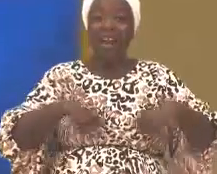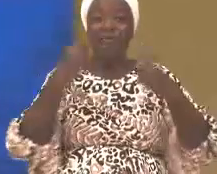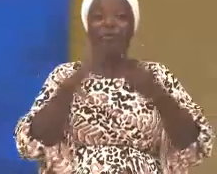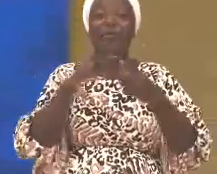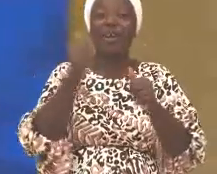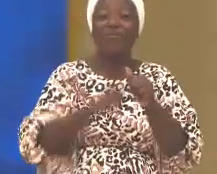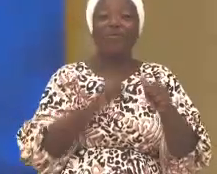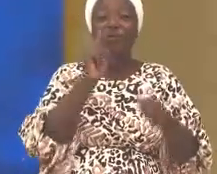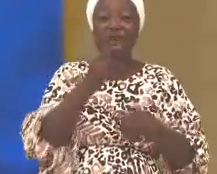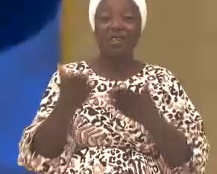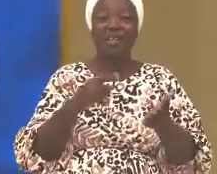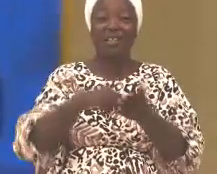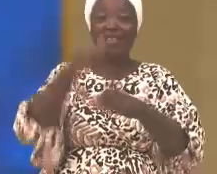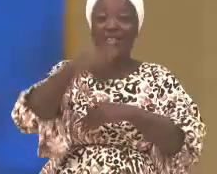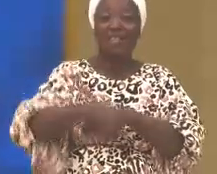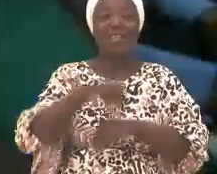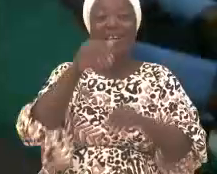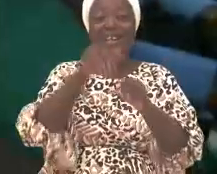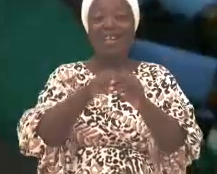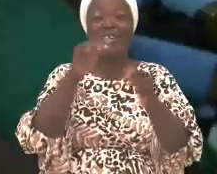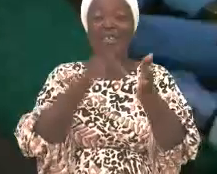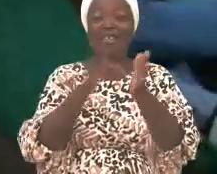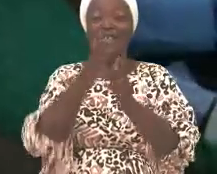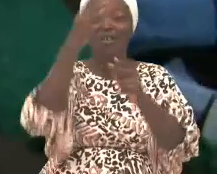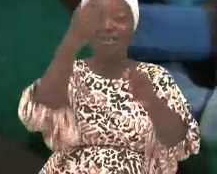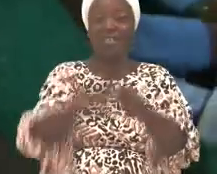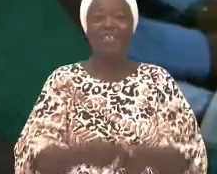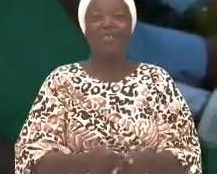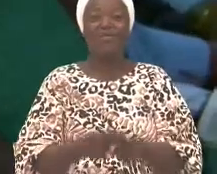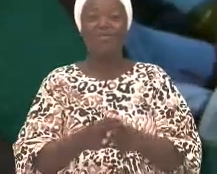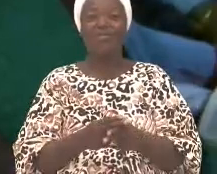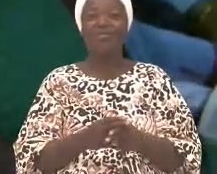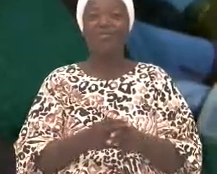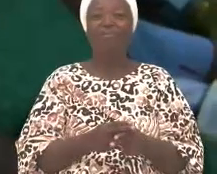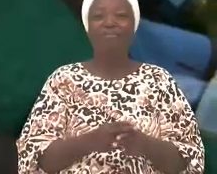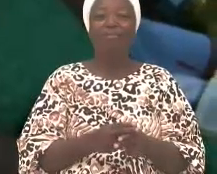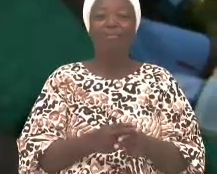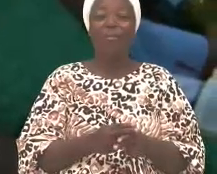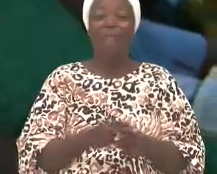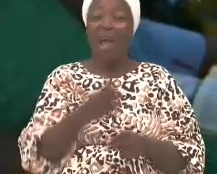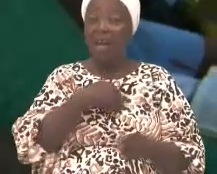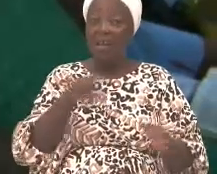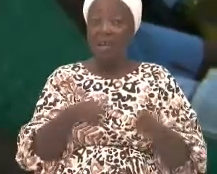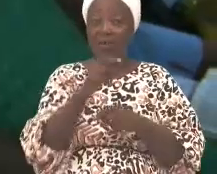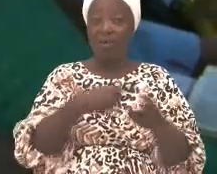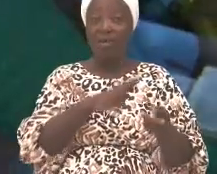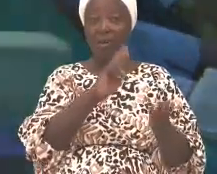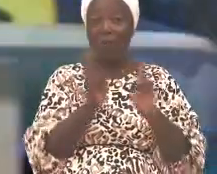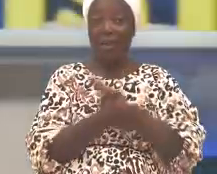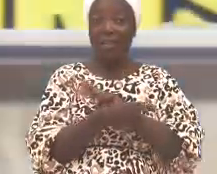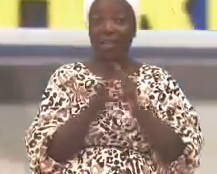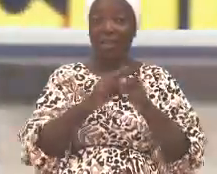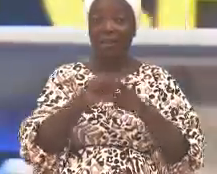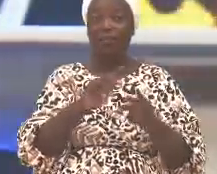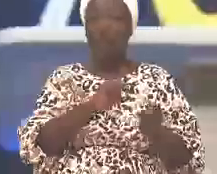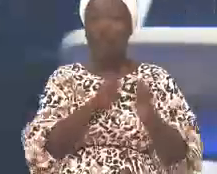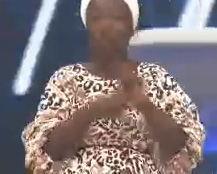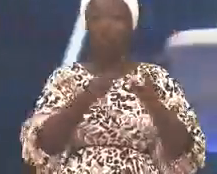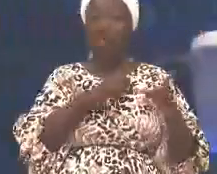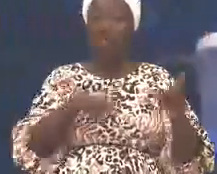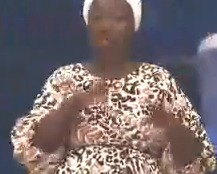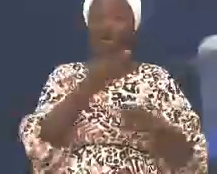everyone here tonight in Jesus' name. And as you repent and you come to the Lord your Redeemer,